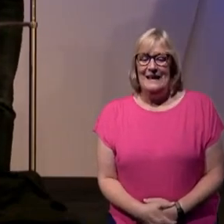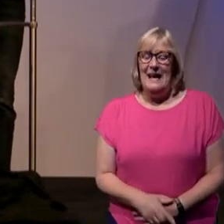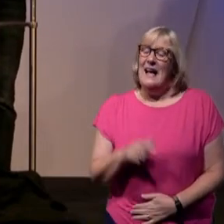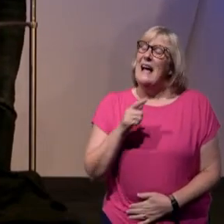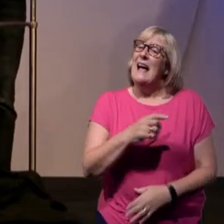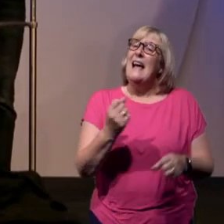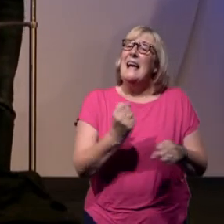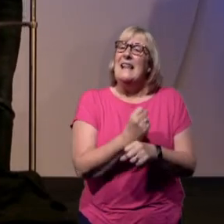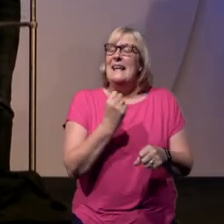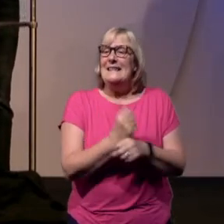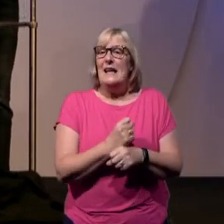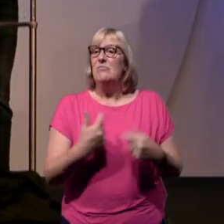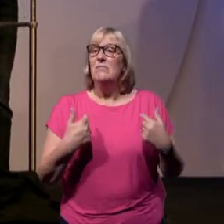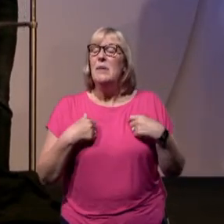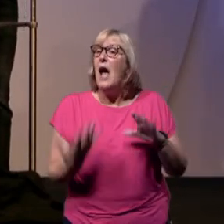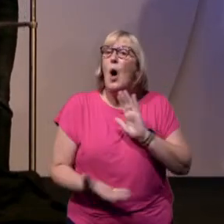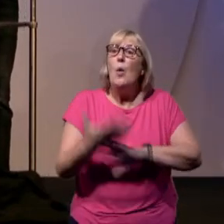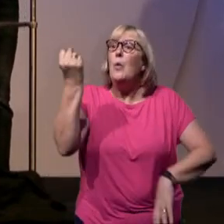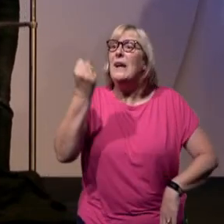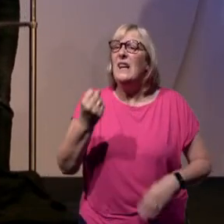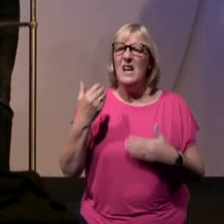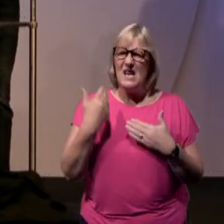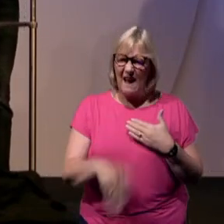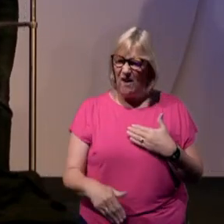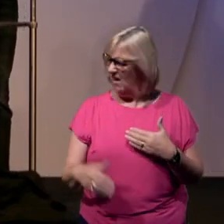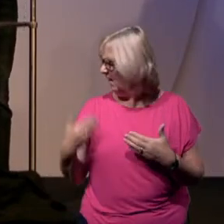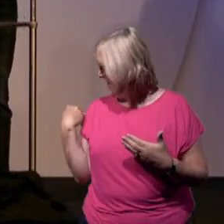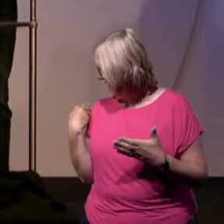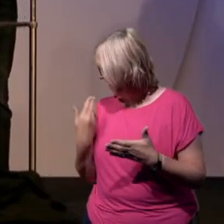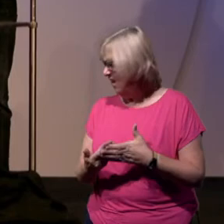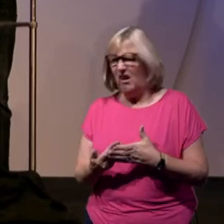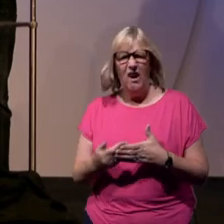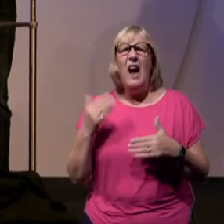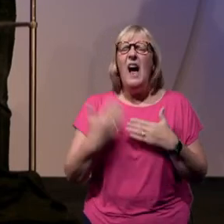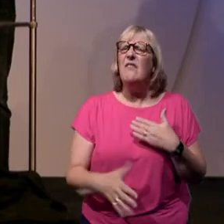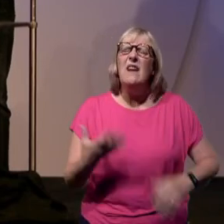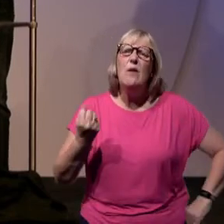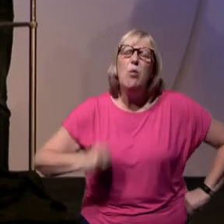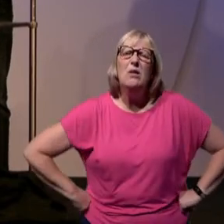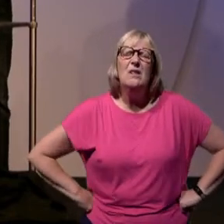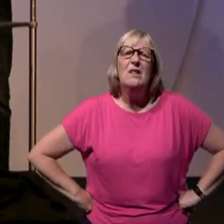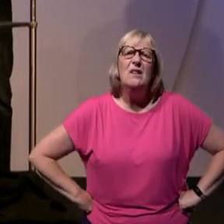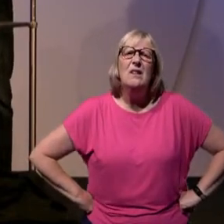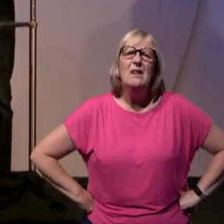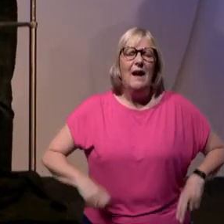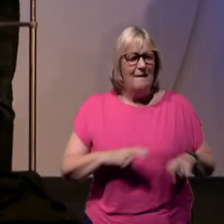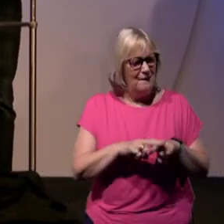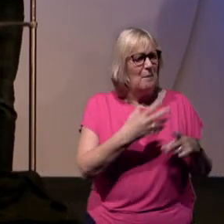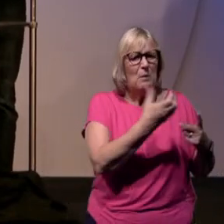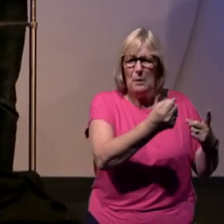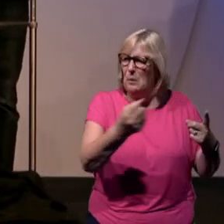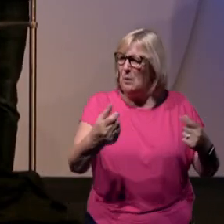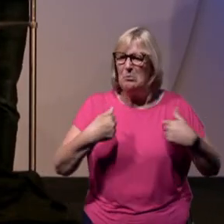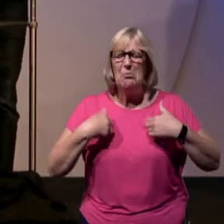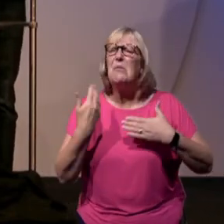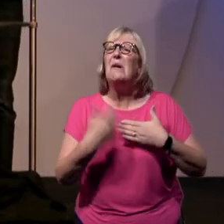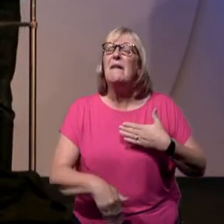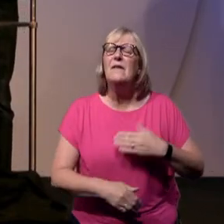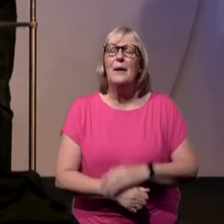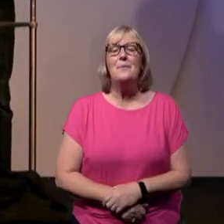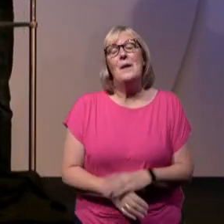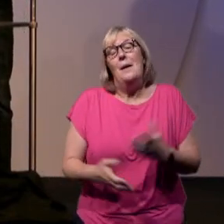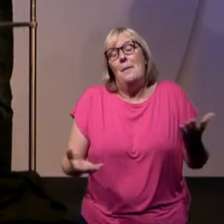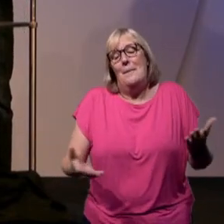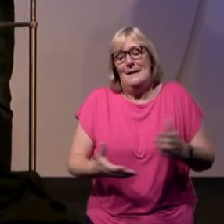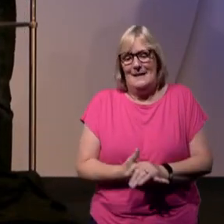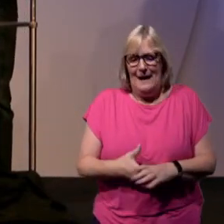play this game. I never win. I'm not sure I've ever won a ticket, which is quite impressive. I don't think I've ever won at this game, Ticket to Ride. But you know how it